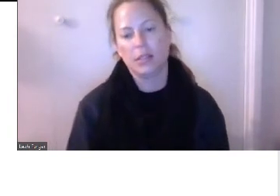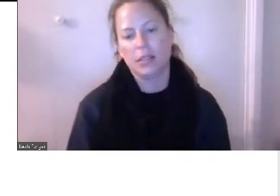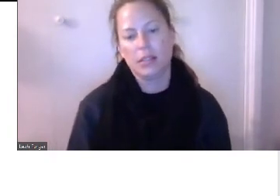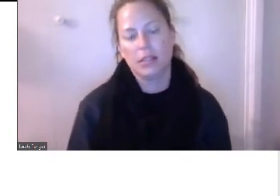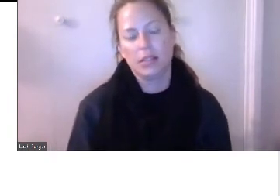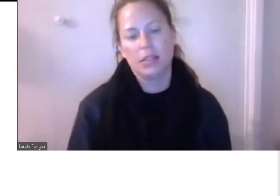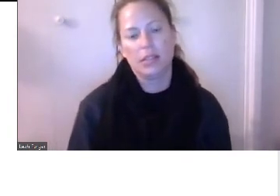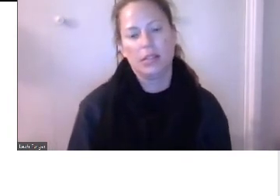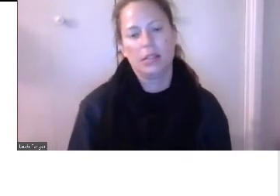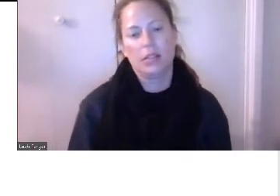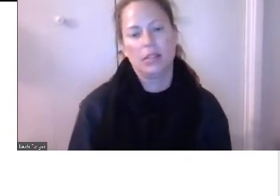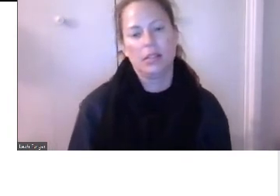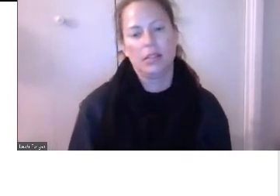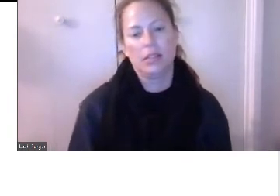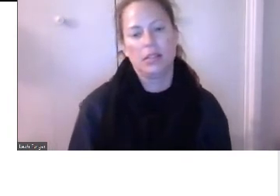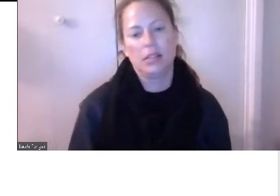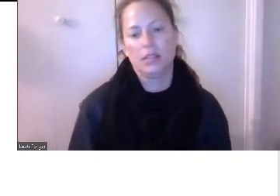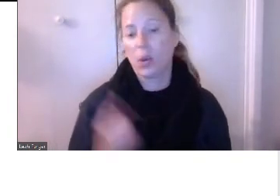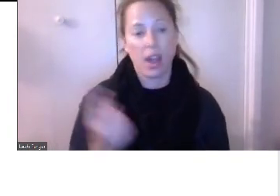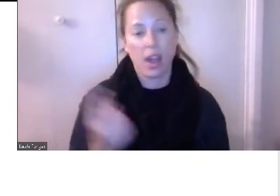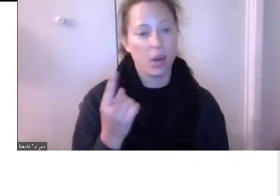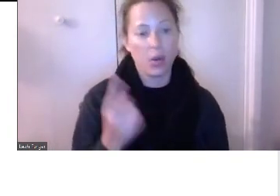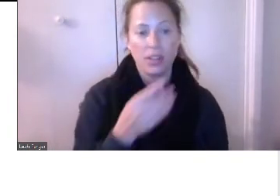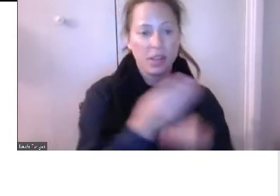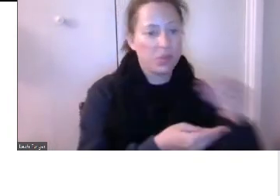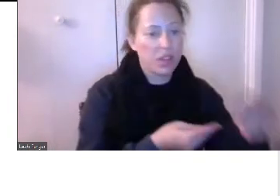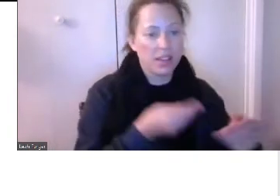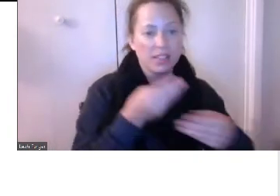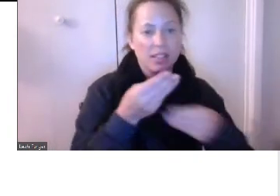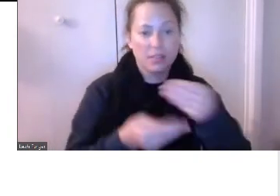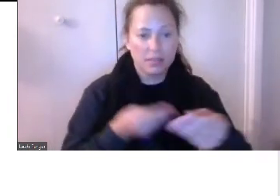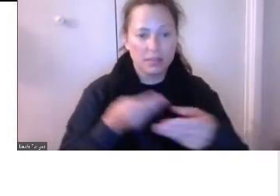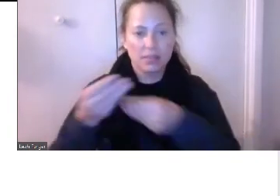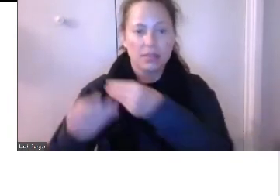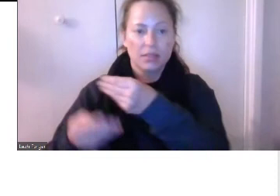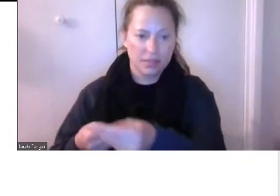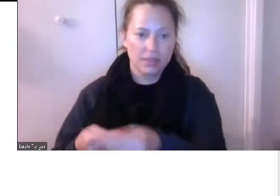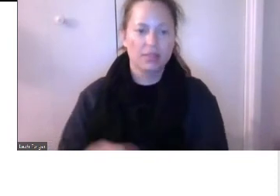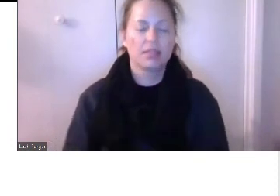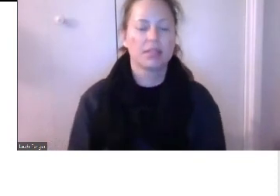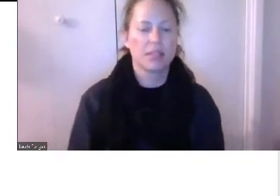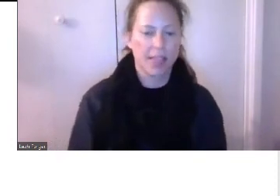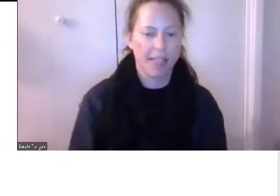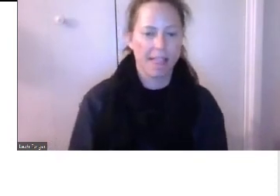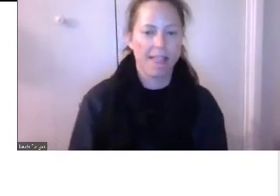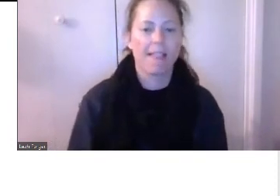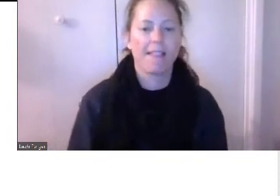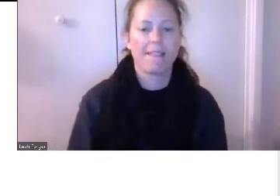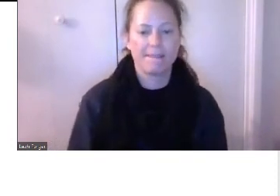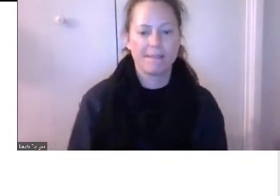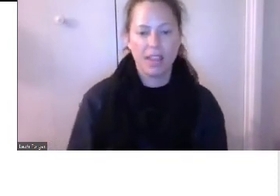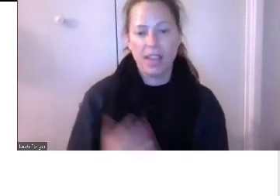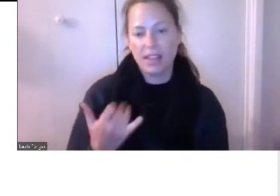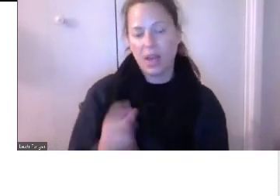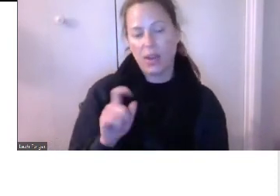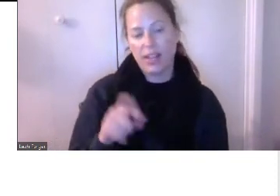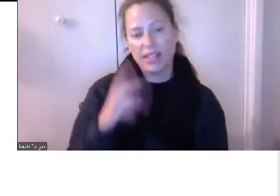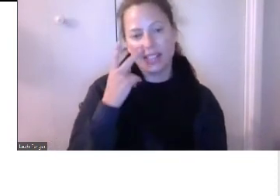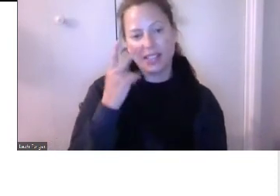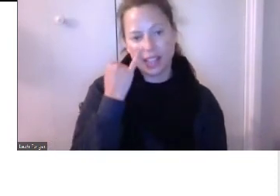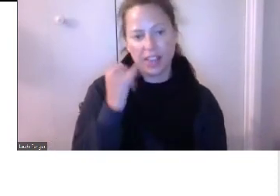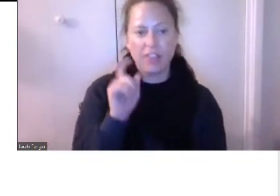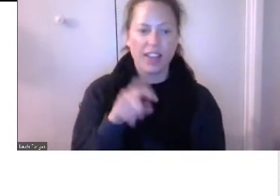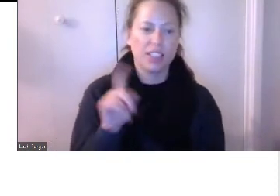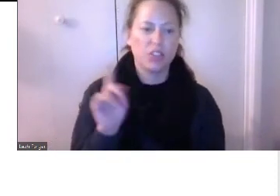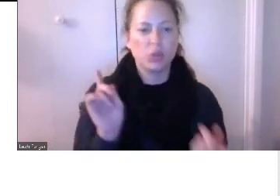Okay, so all I did was plug in. Now I have to see if I need to simplify or distribute. On